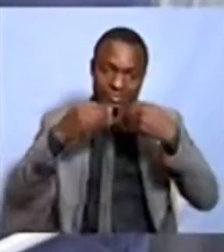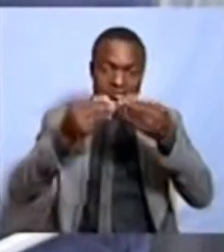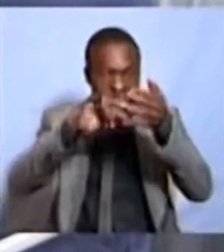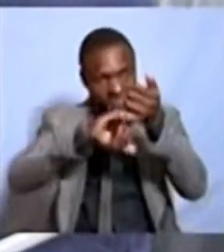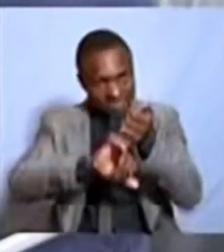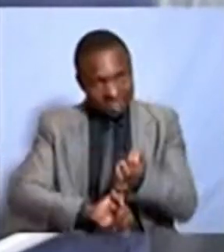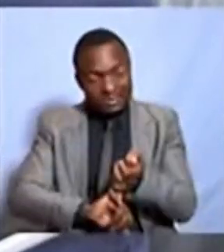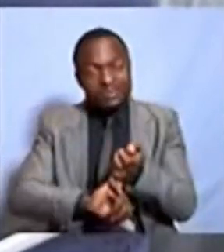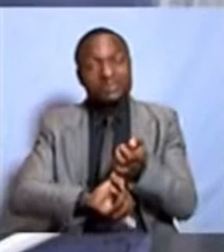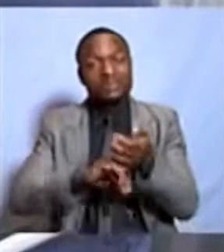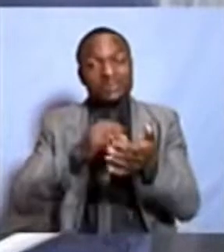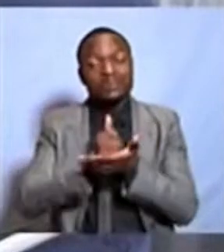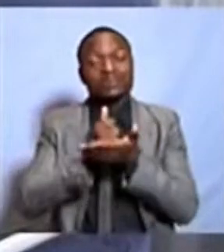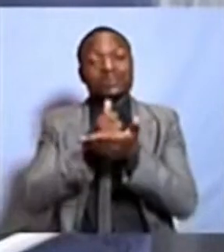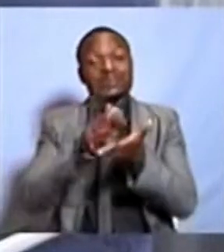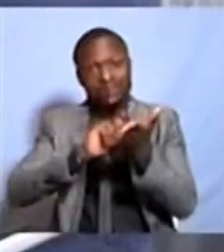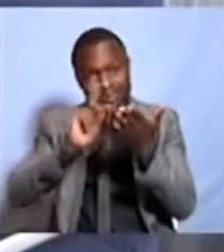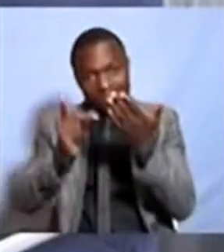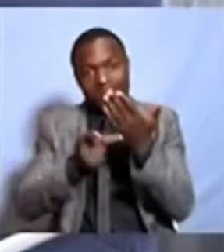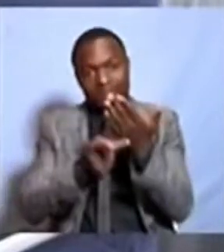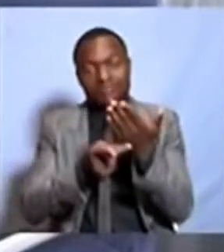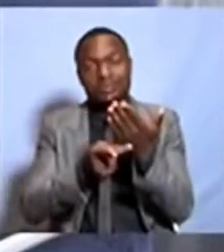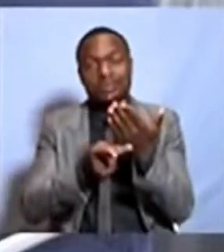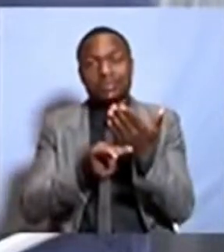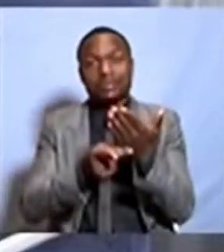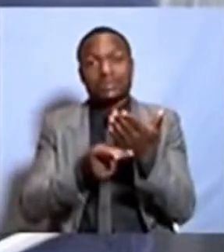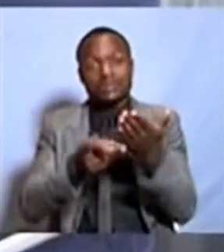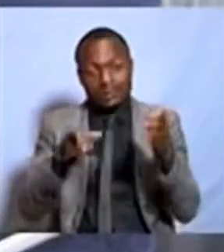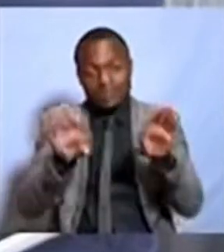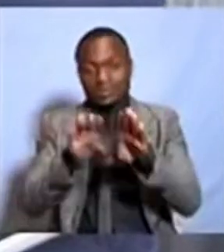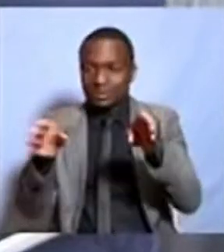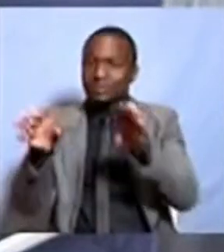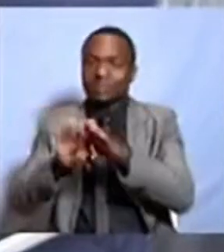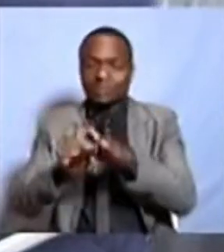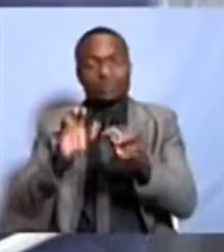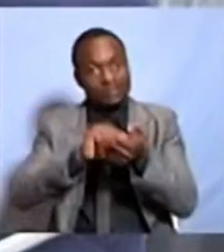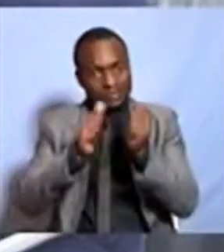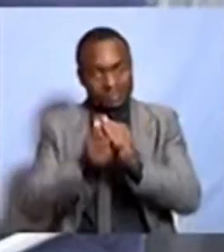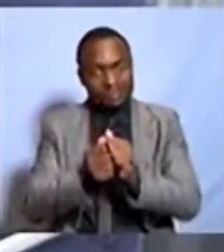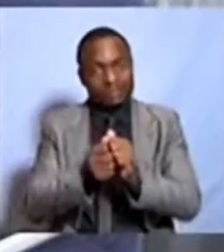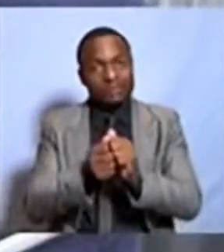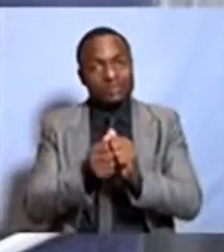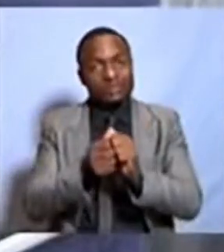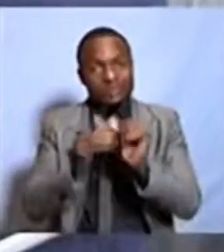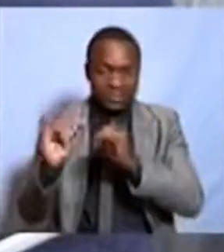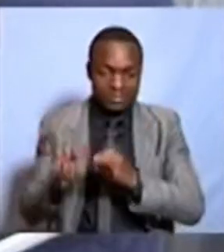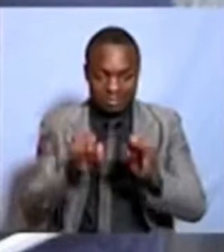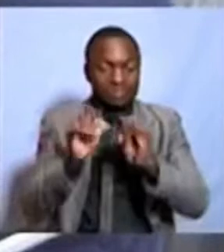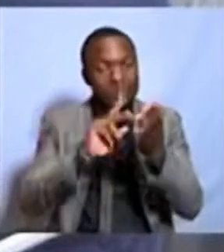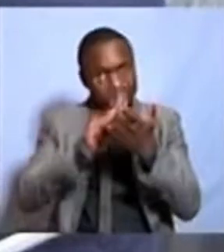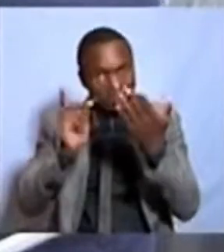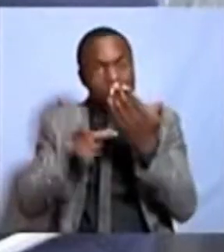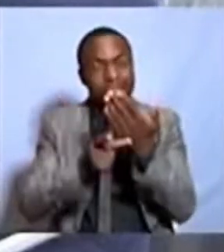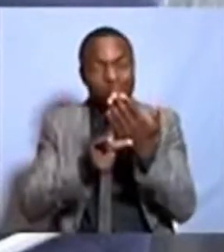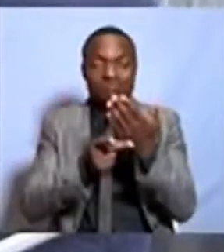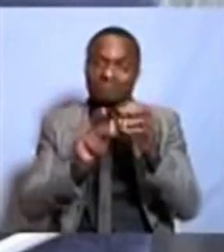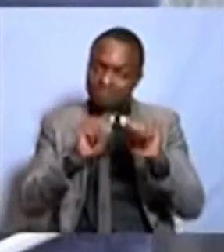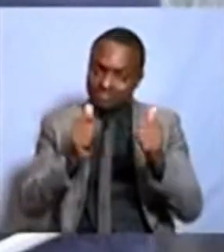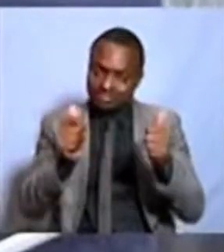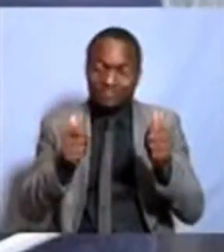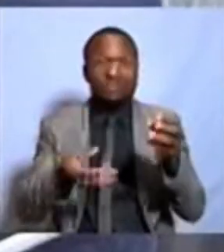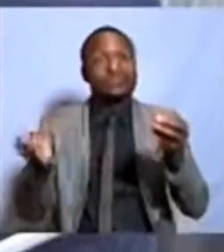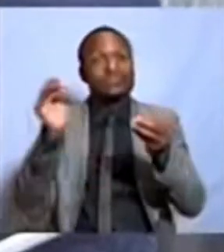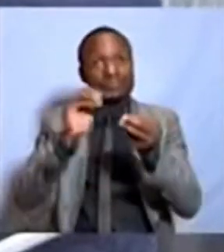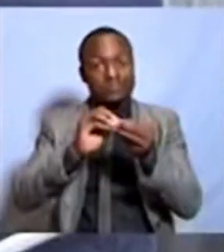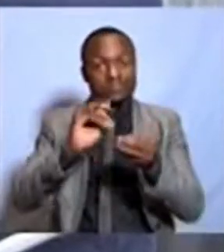assistance programs and consider deepening linkages for non-contributory programs to contributory programs.